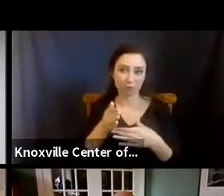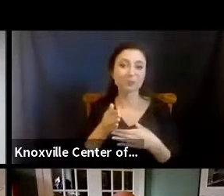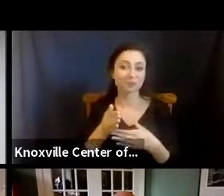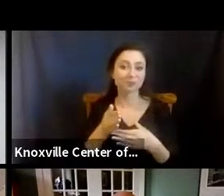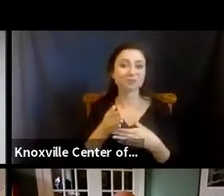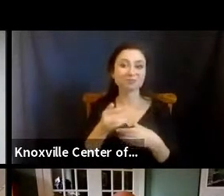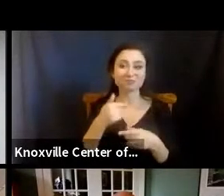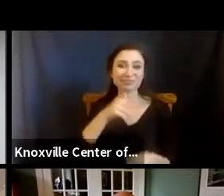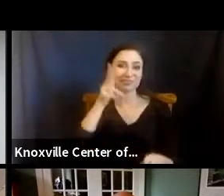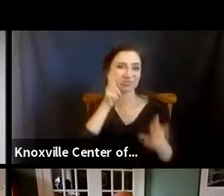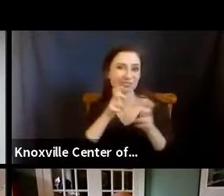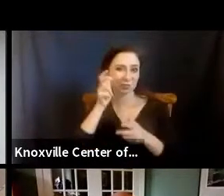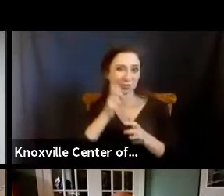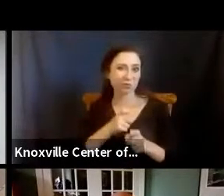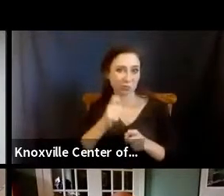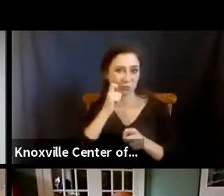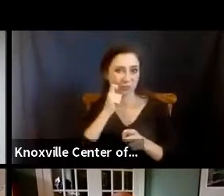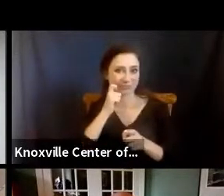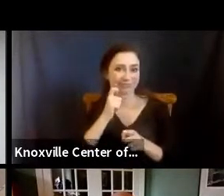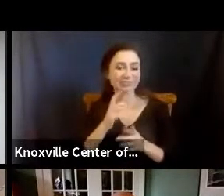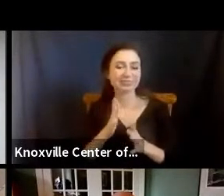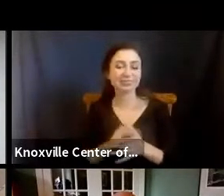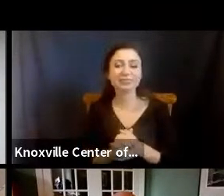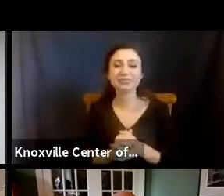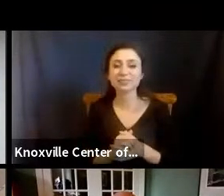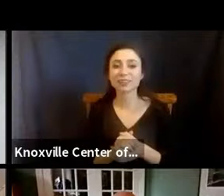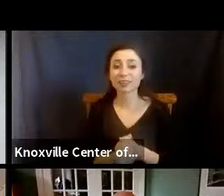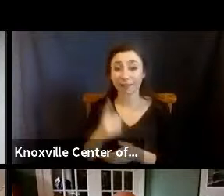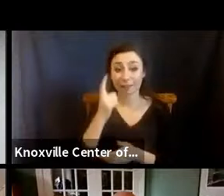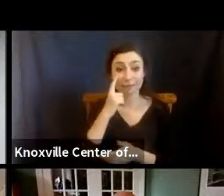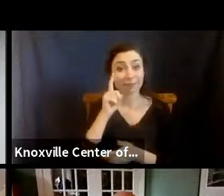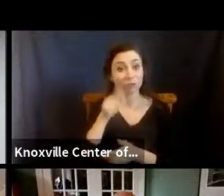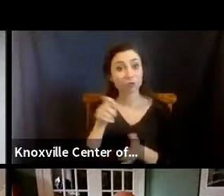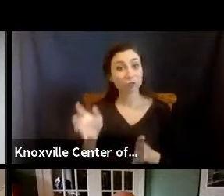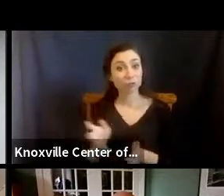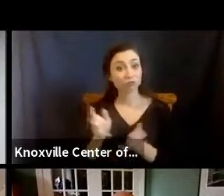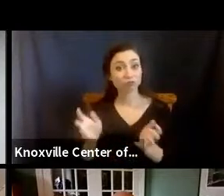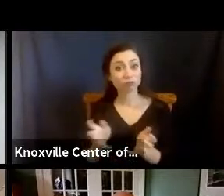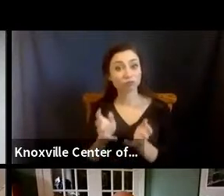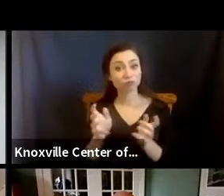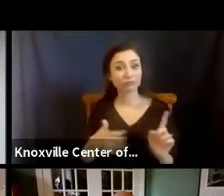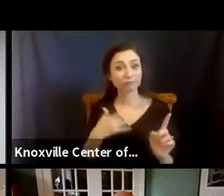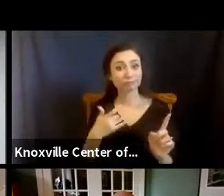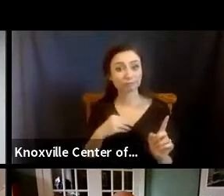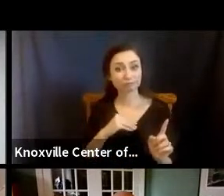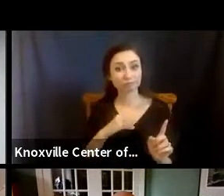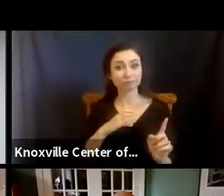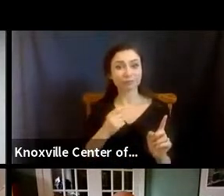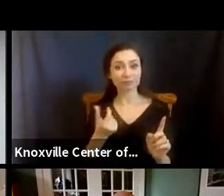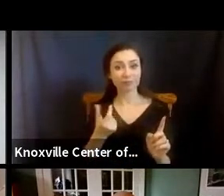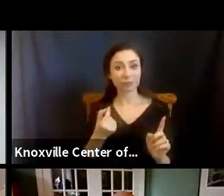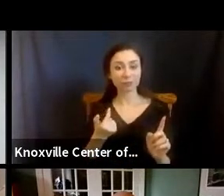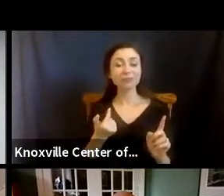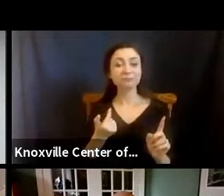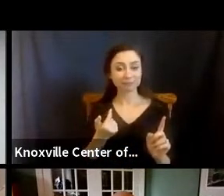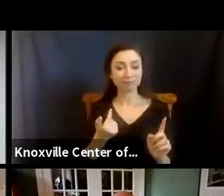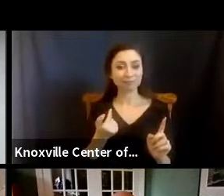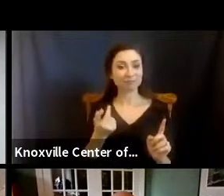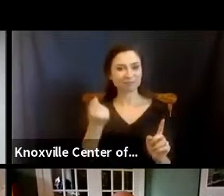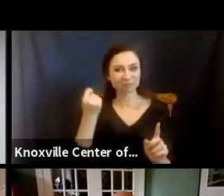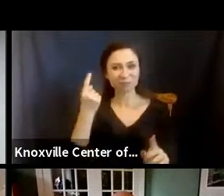what I've heard. And I think that should be an encouragement to us. We really understand that